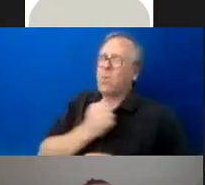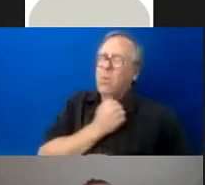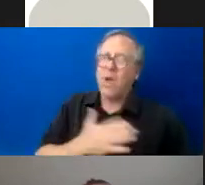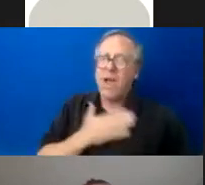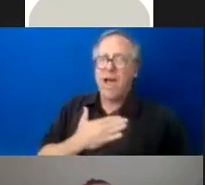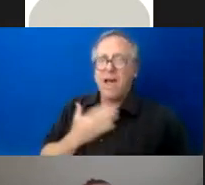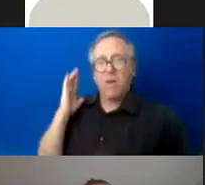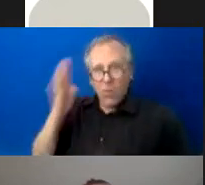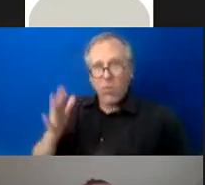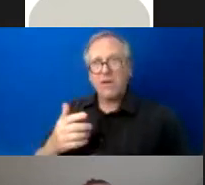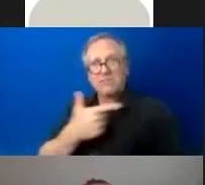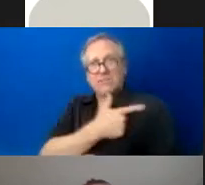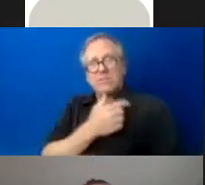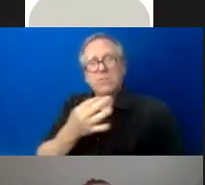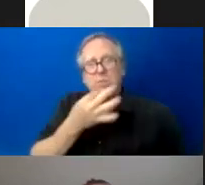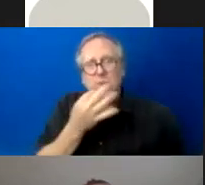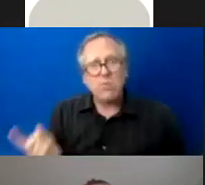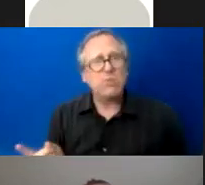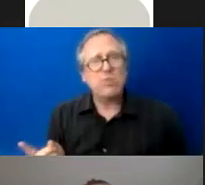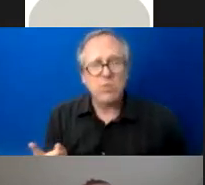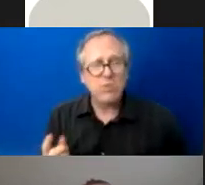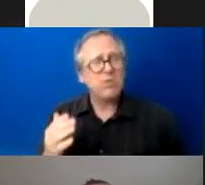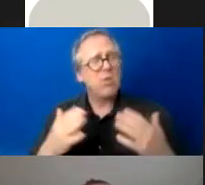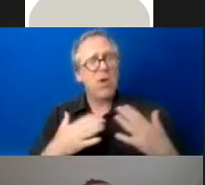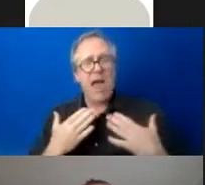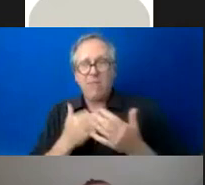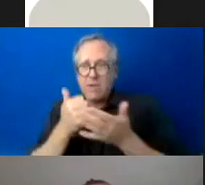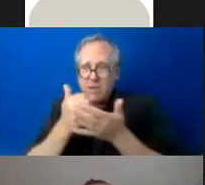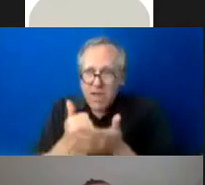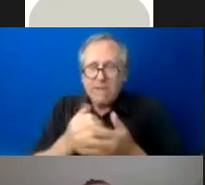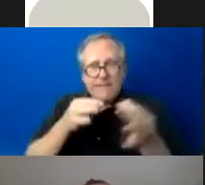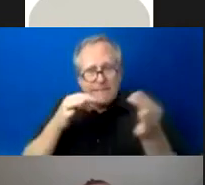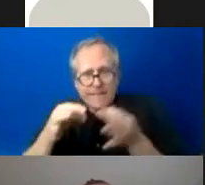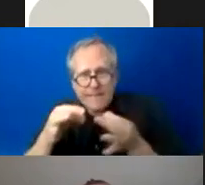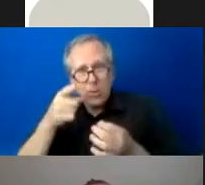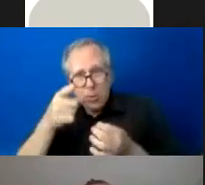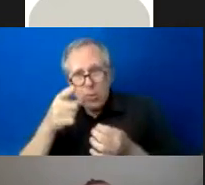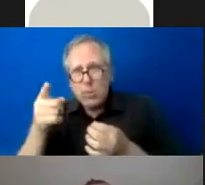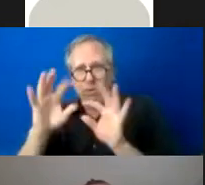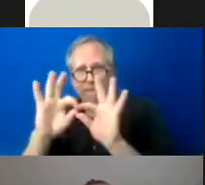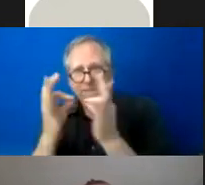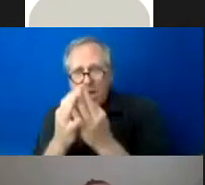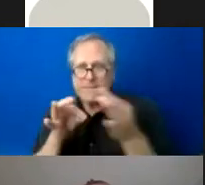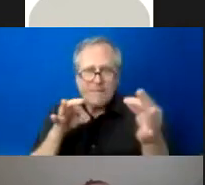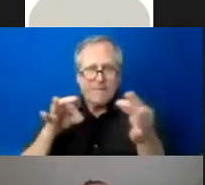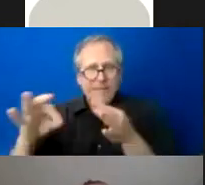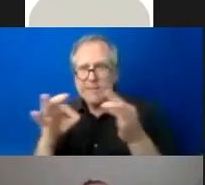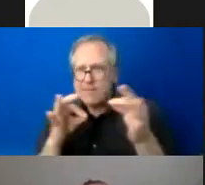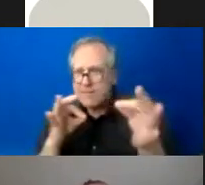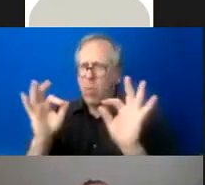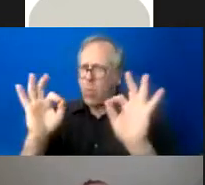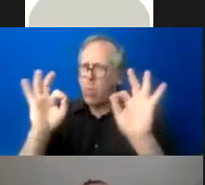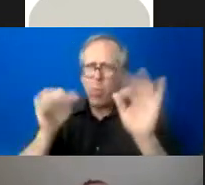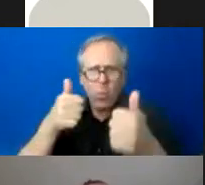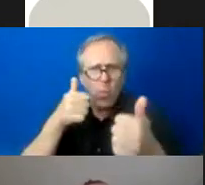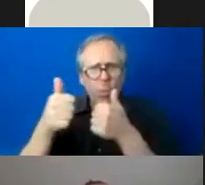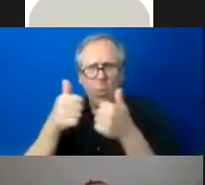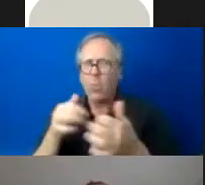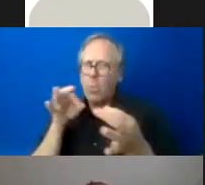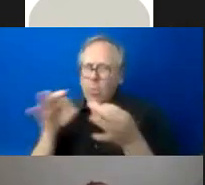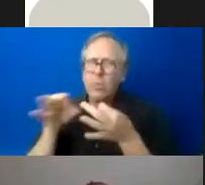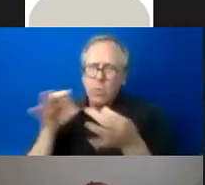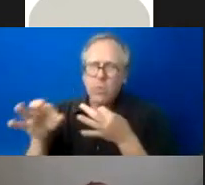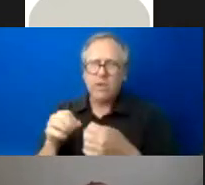soon. And we're happy to walk you and your family through this process and work towards getting